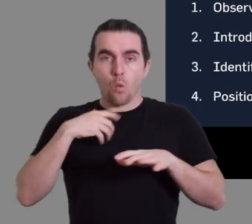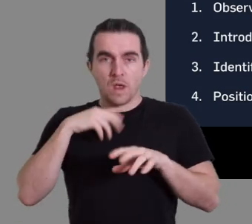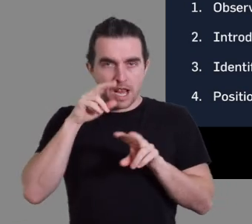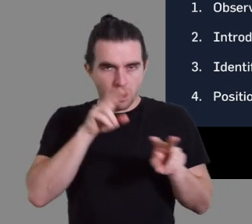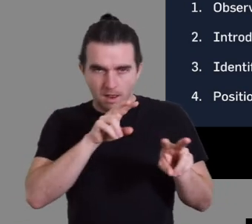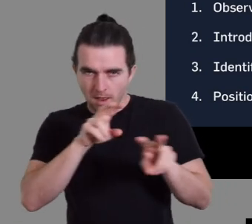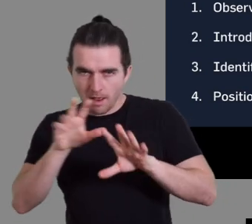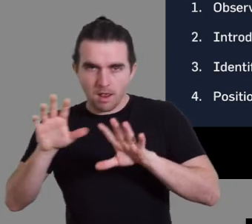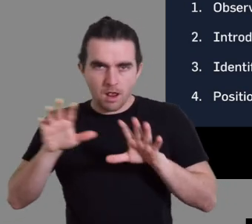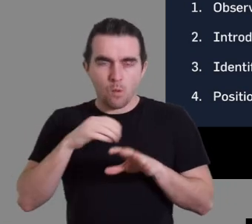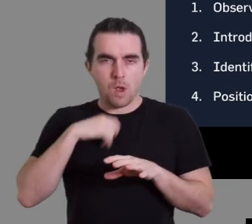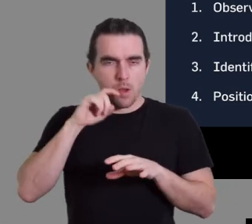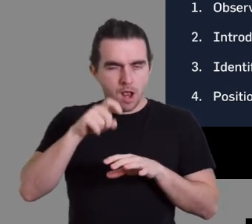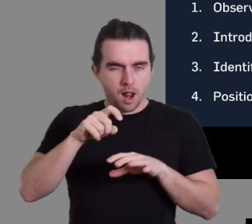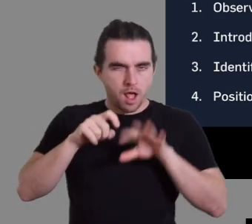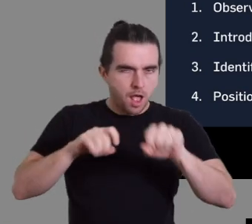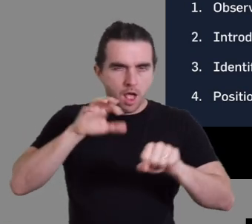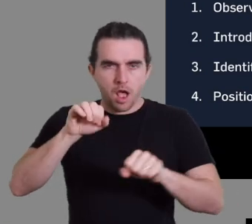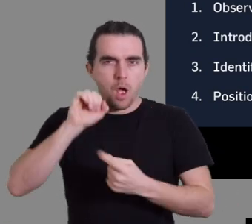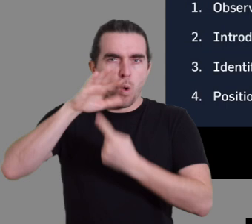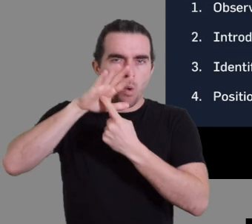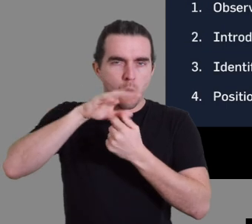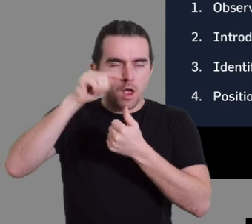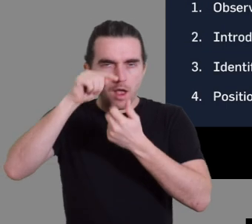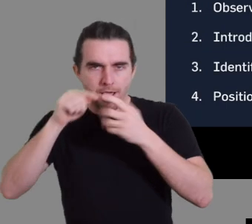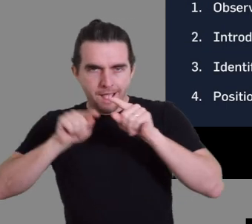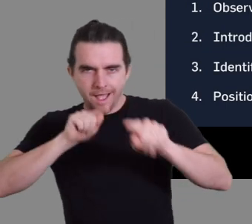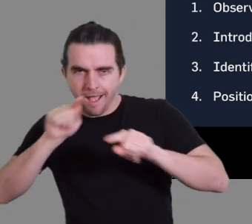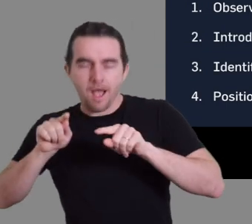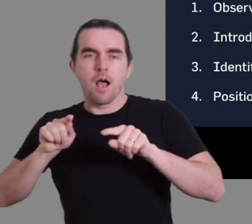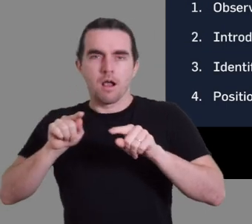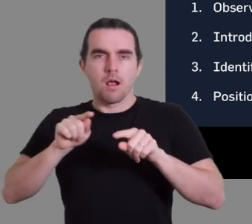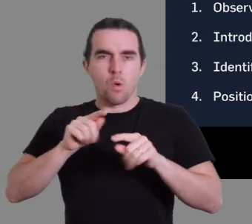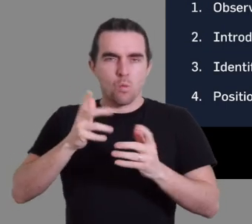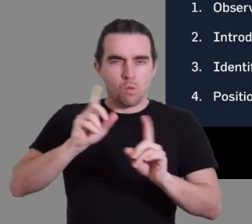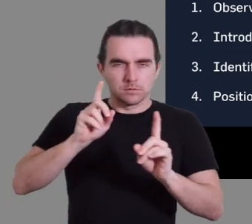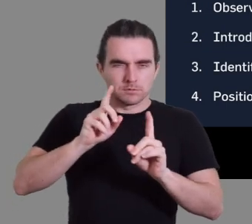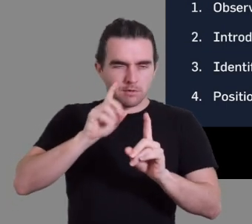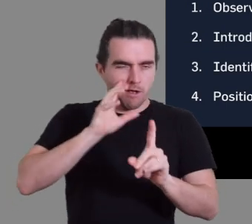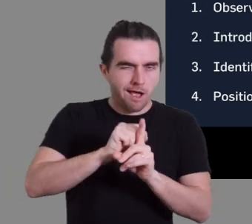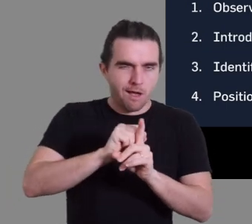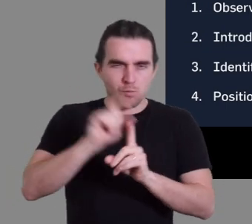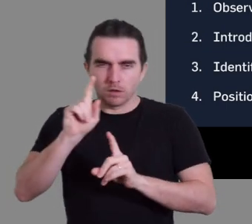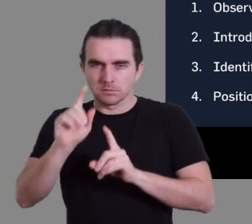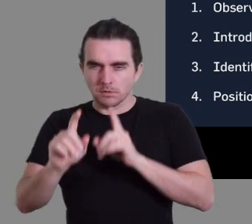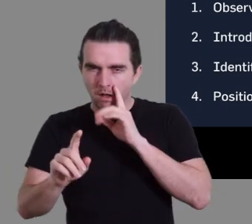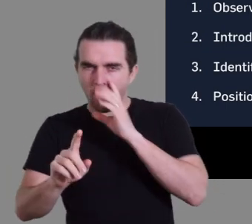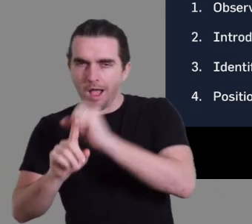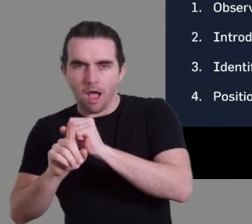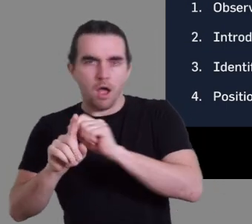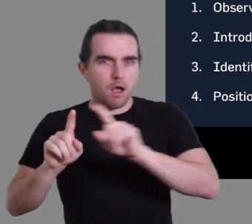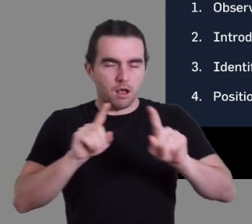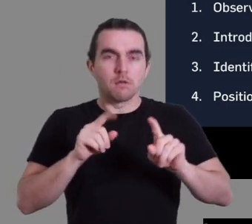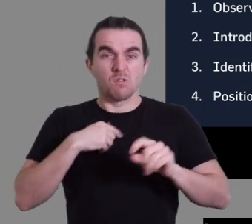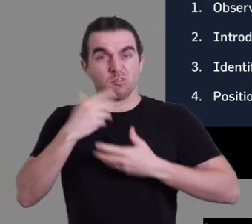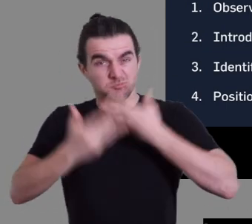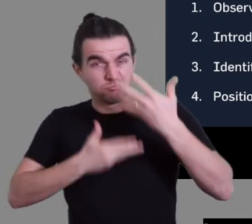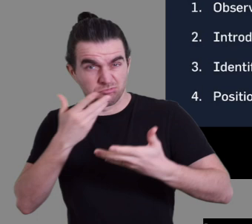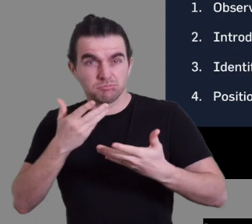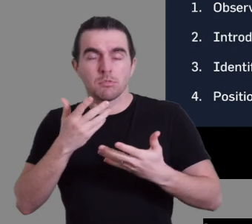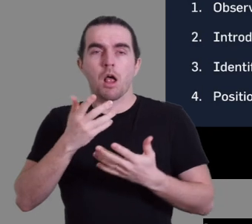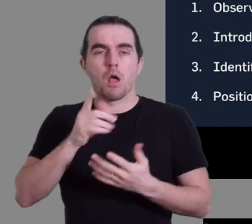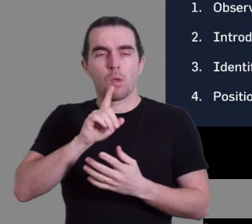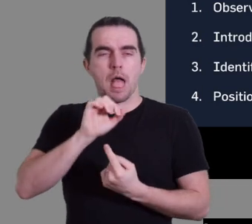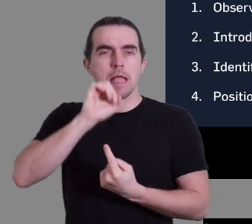by doing that, we've identified some key factors to look at in which to then identify some of the